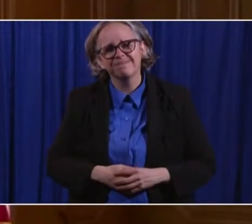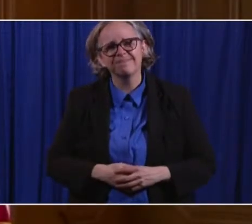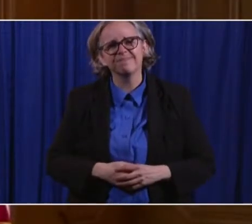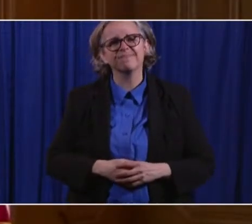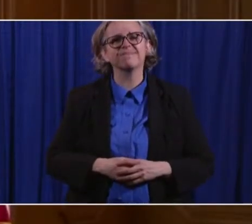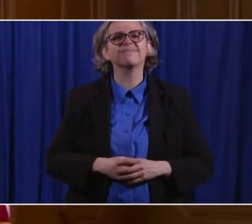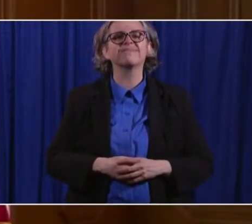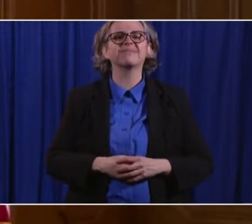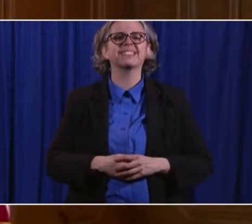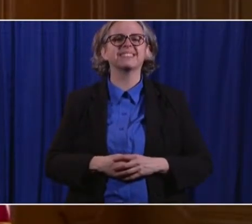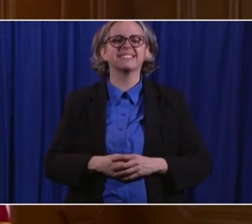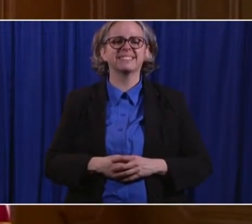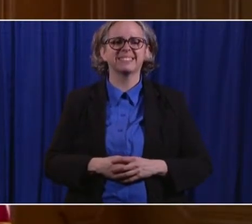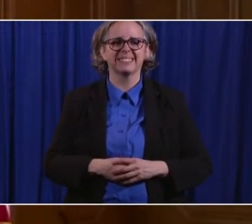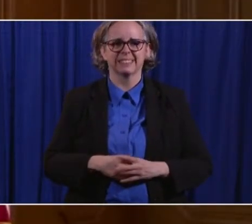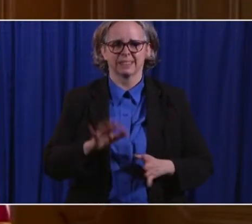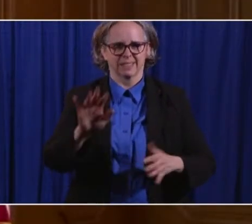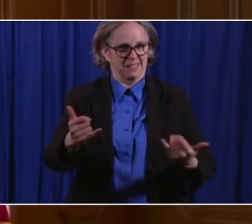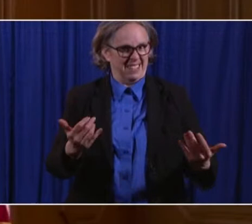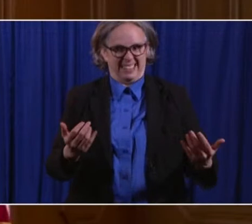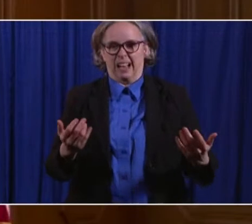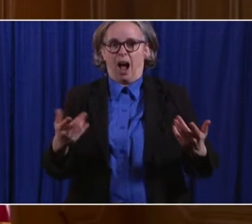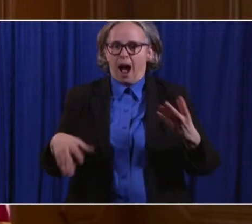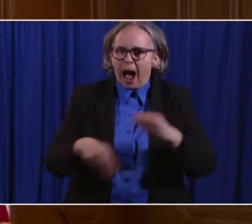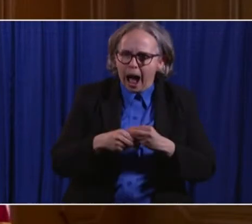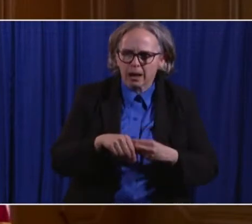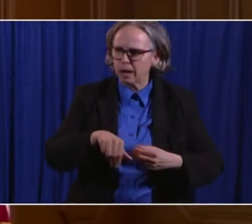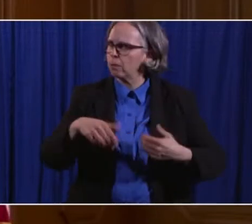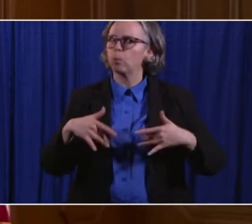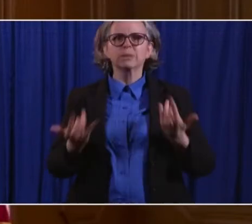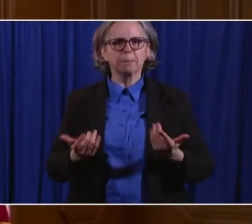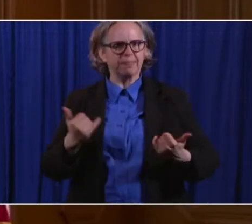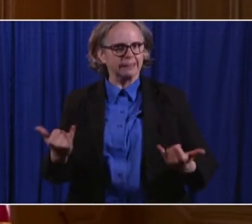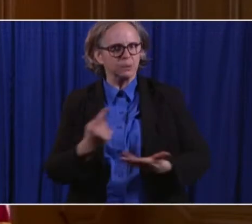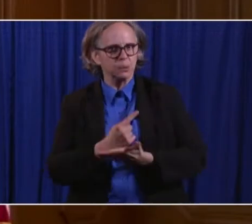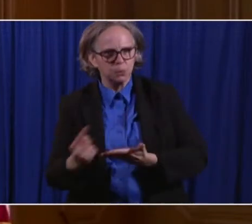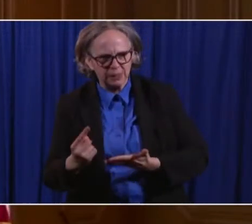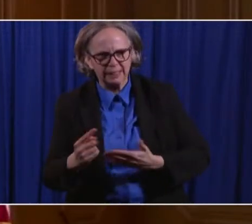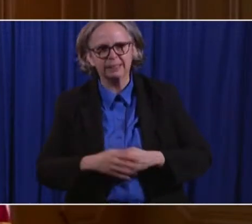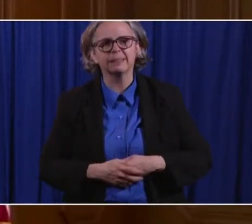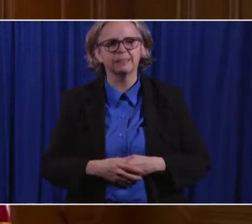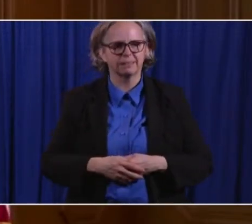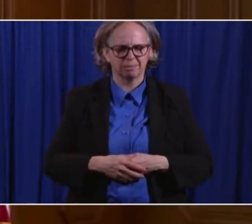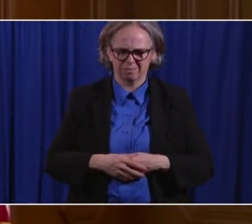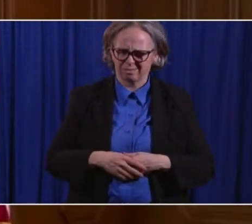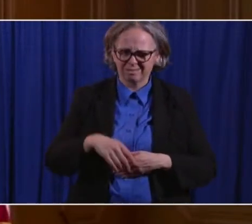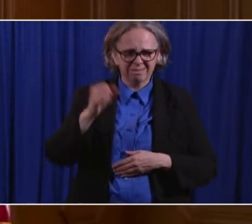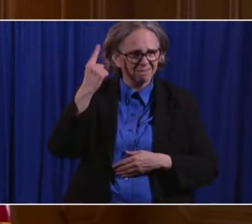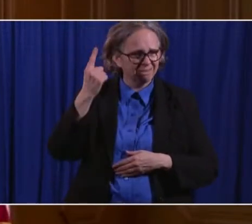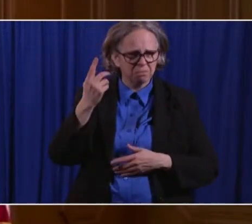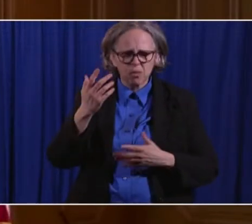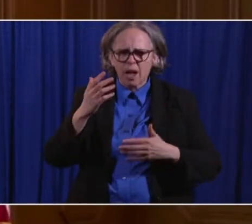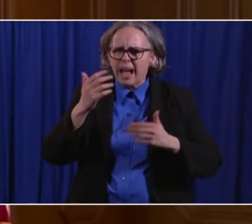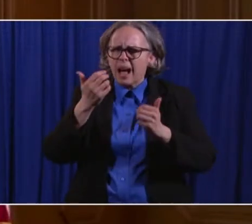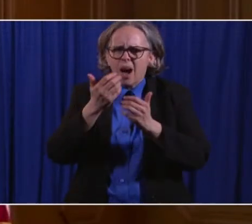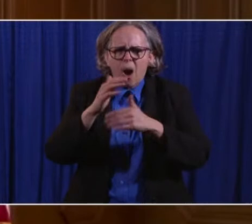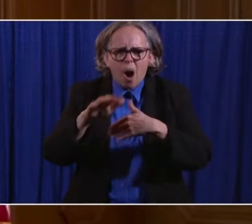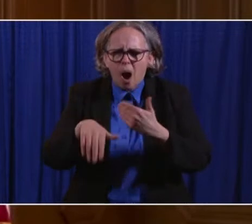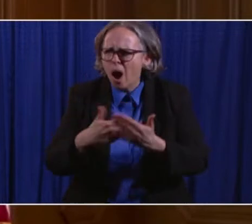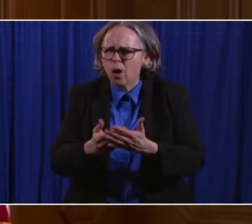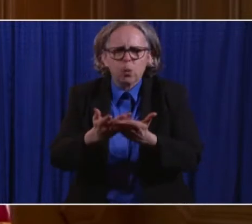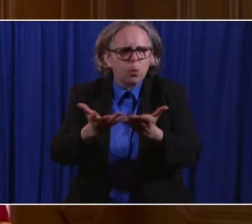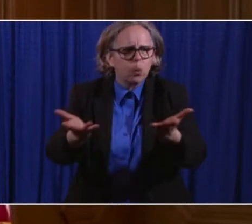This week marks the second week that vaccine eligibility in Ohio has been open to all Ohioans 16 years of age and